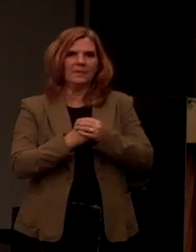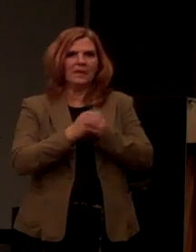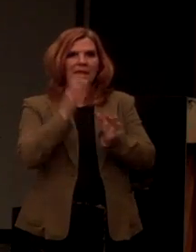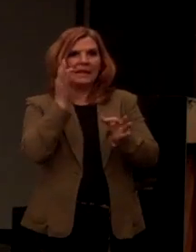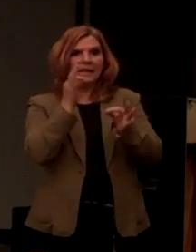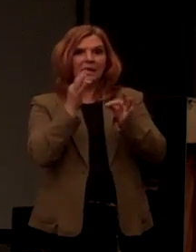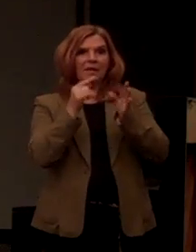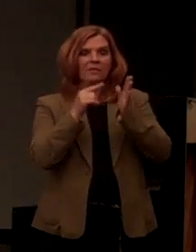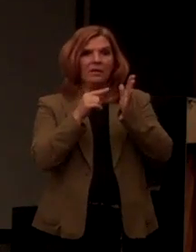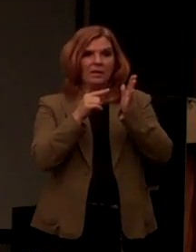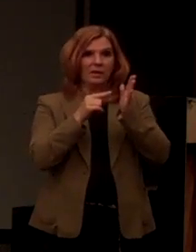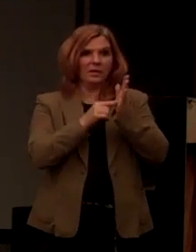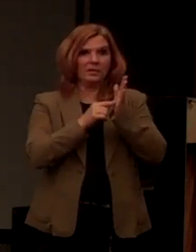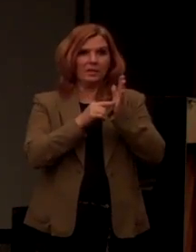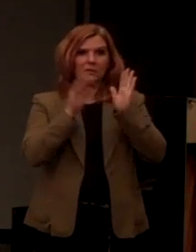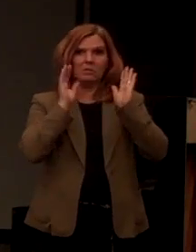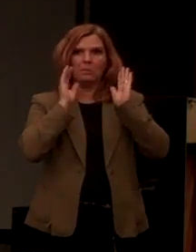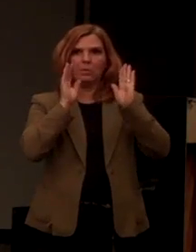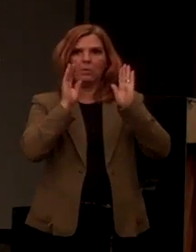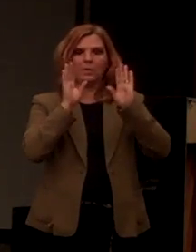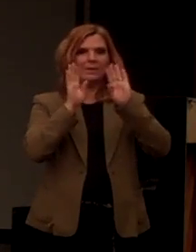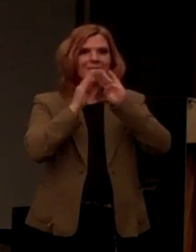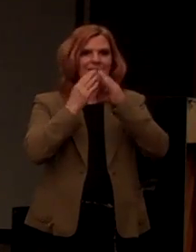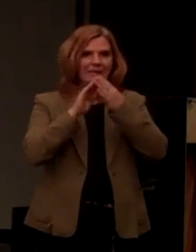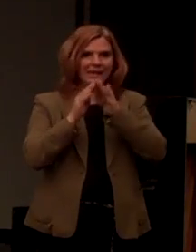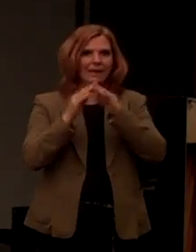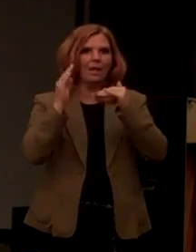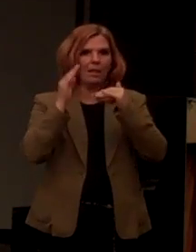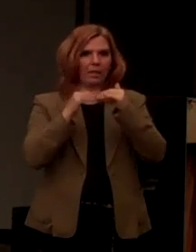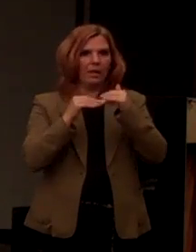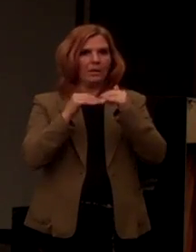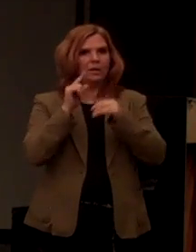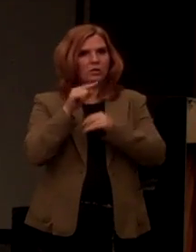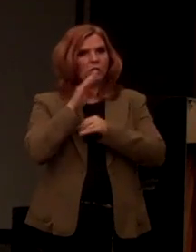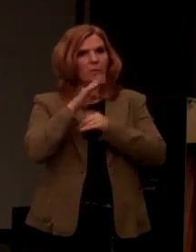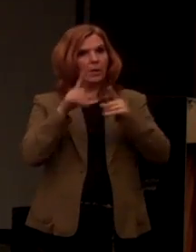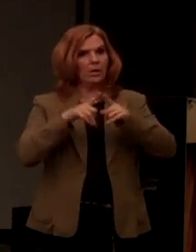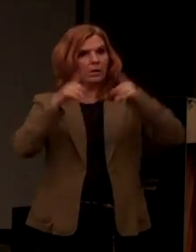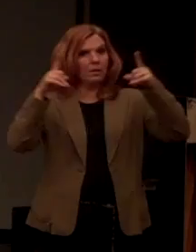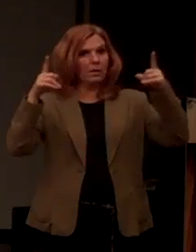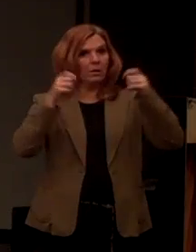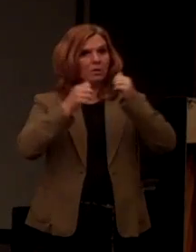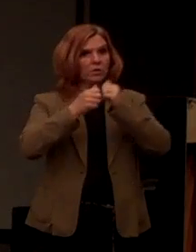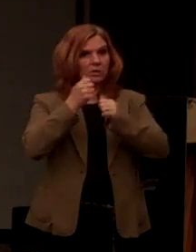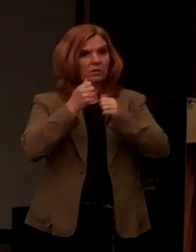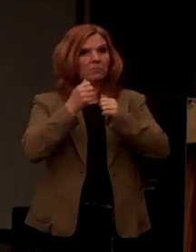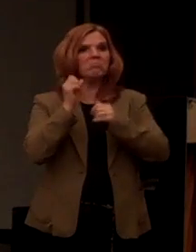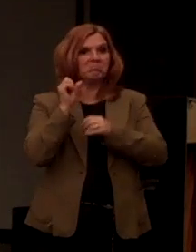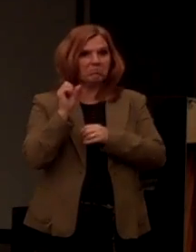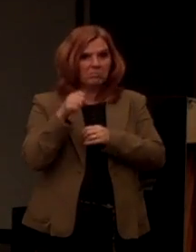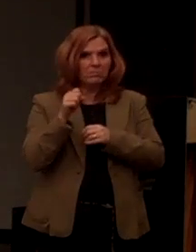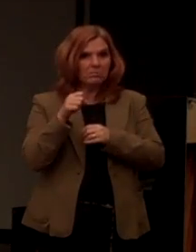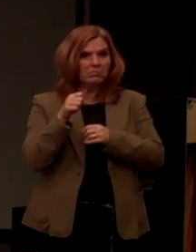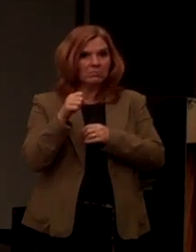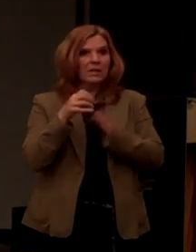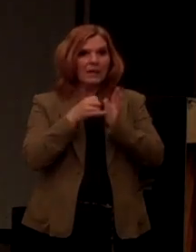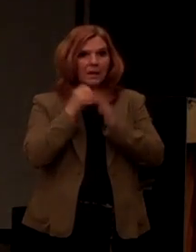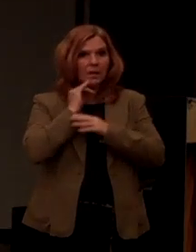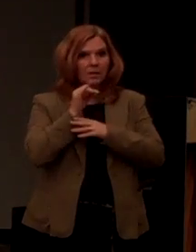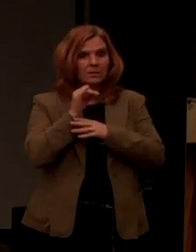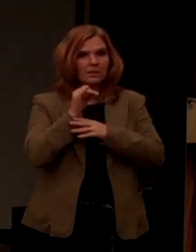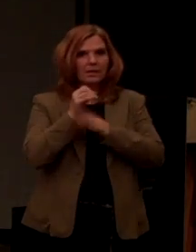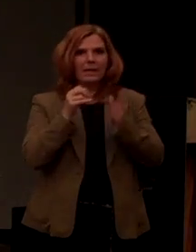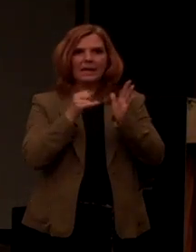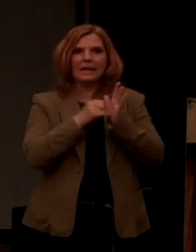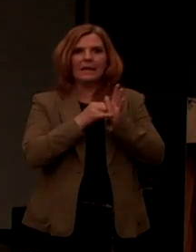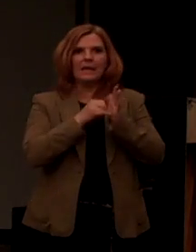if this is the premier city, then should it be the largest city? And it is.